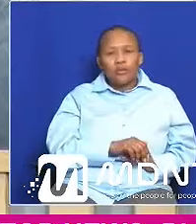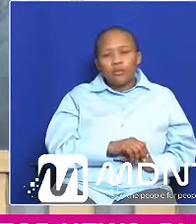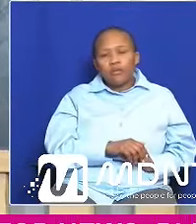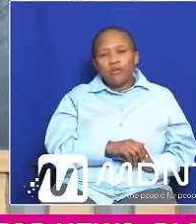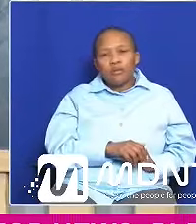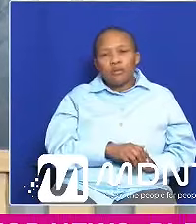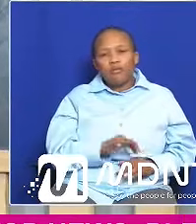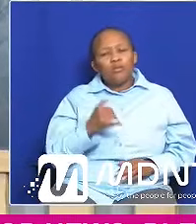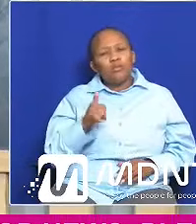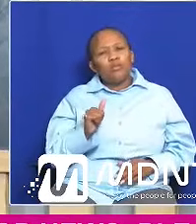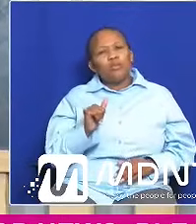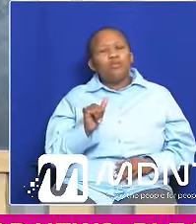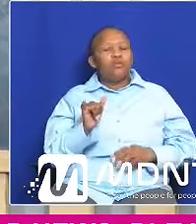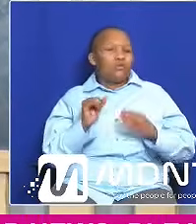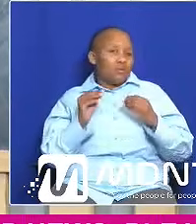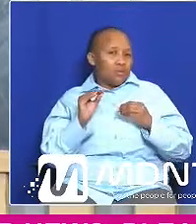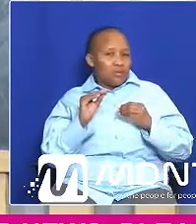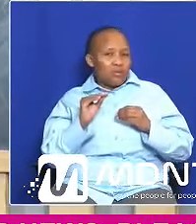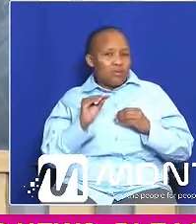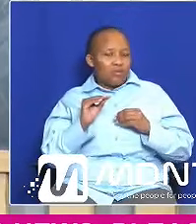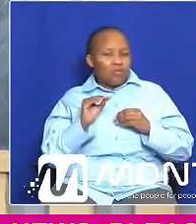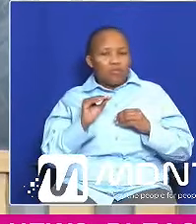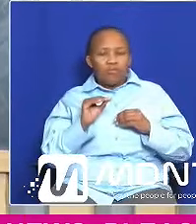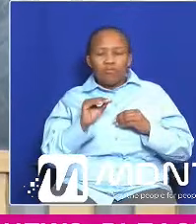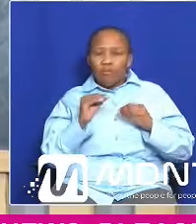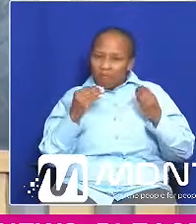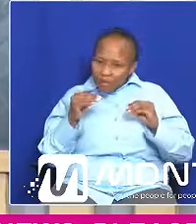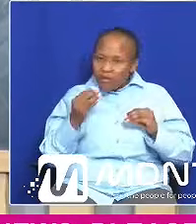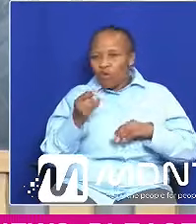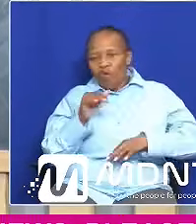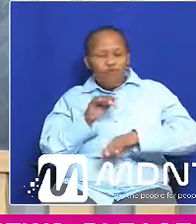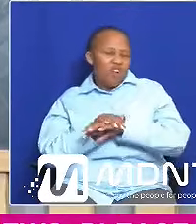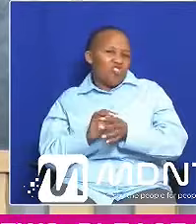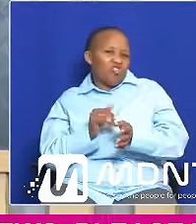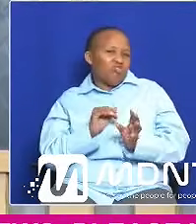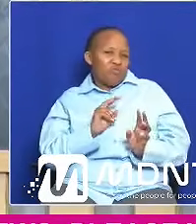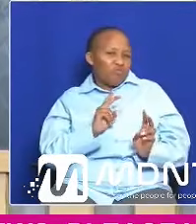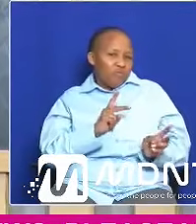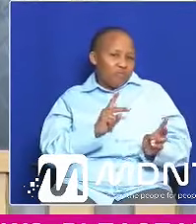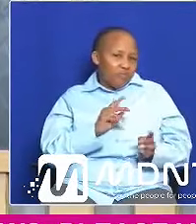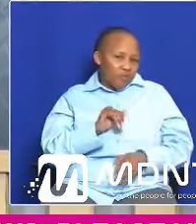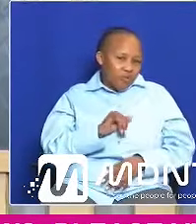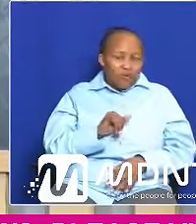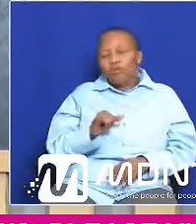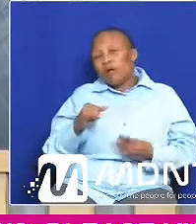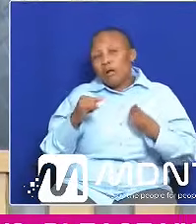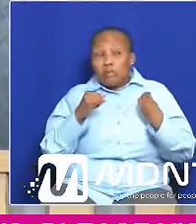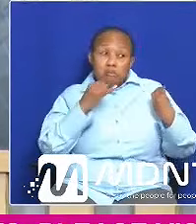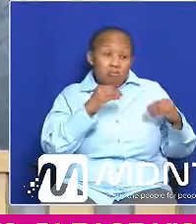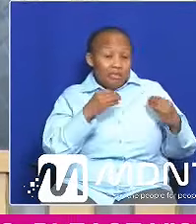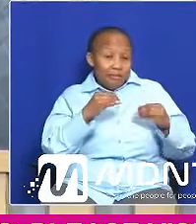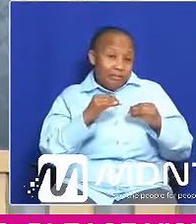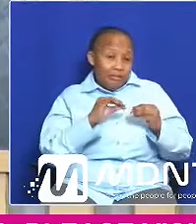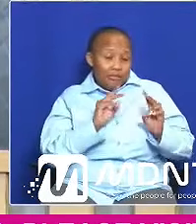or were you visiting as a friend? It was business, yes. It was Yes, yeah. business? Yes. I take it to